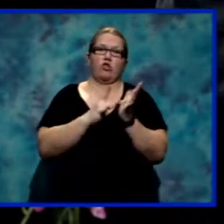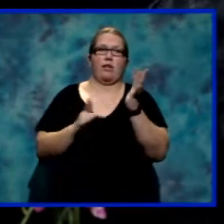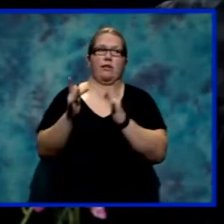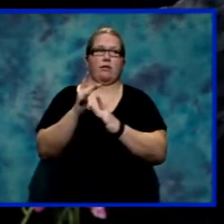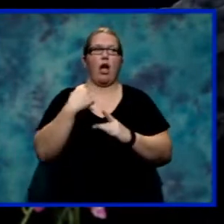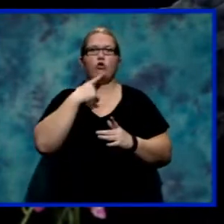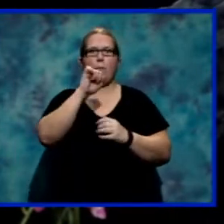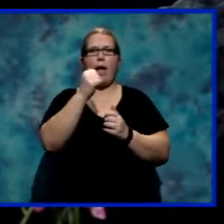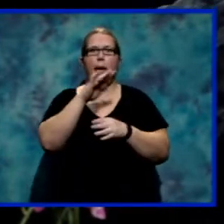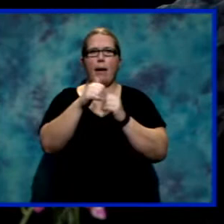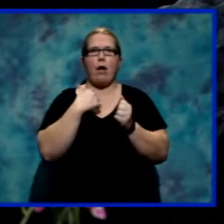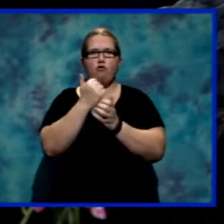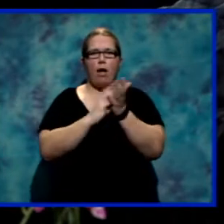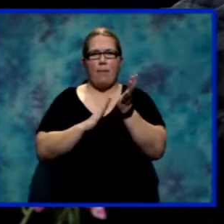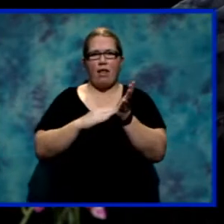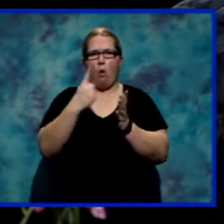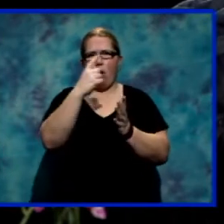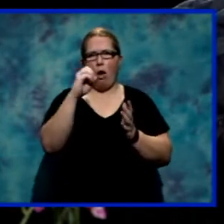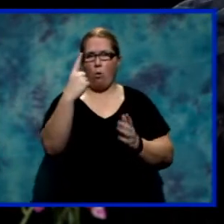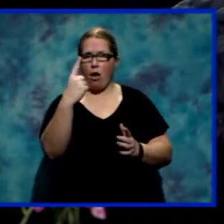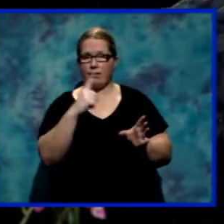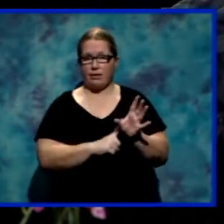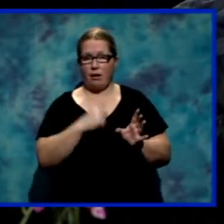you about my grandmother the other day, 101 years old.